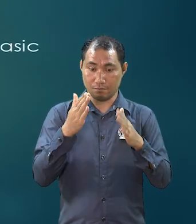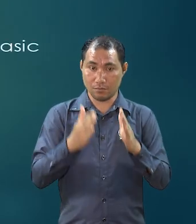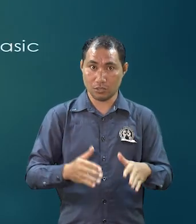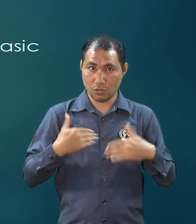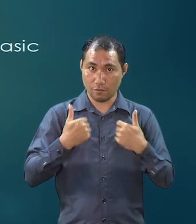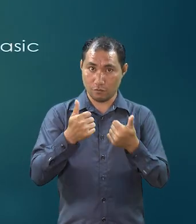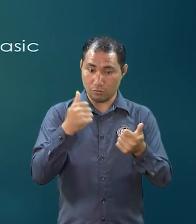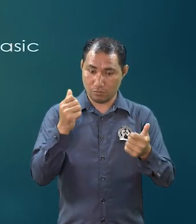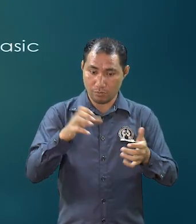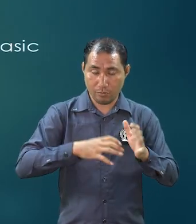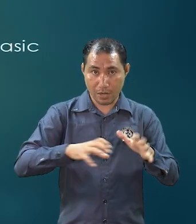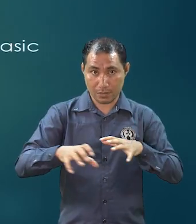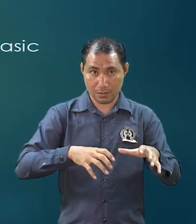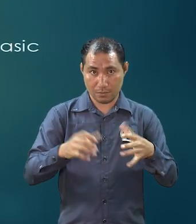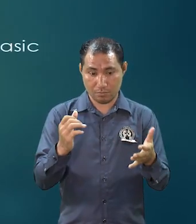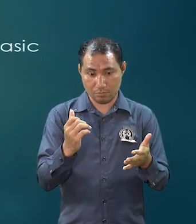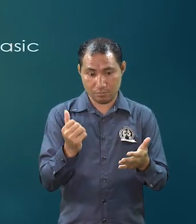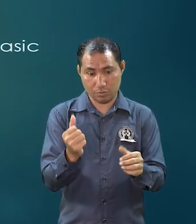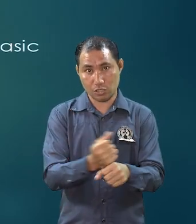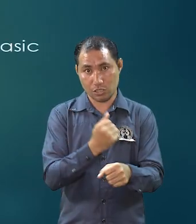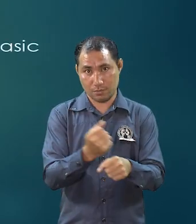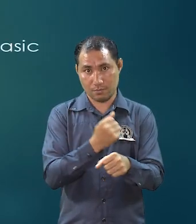in producing safe food.